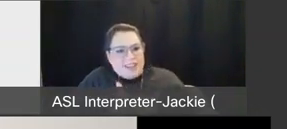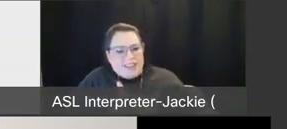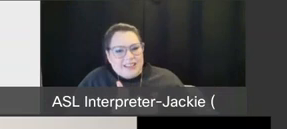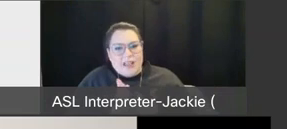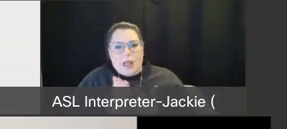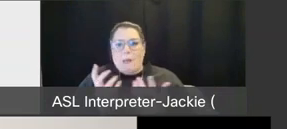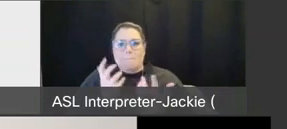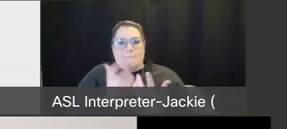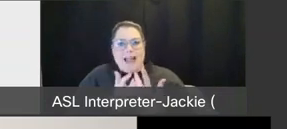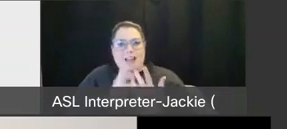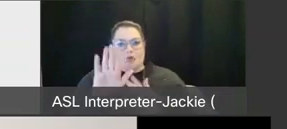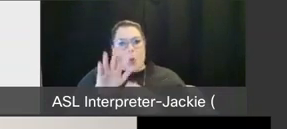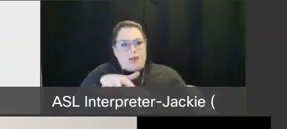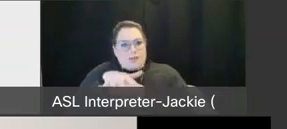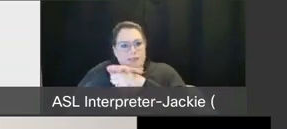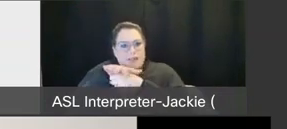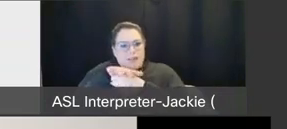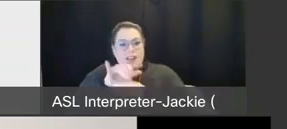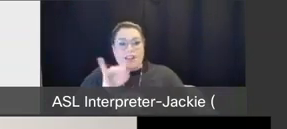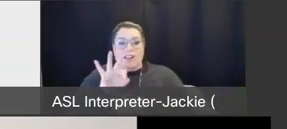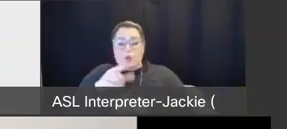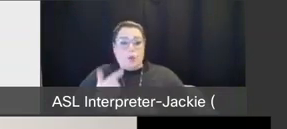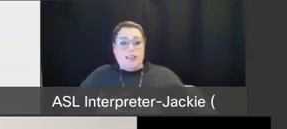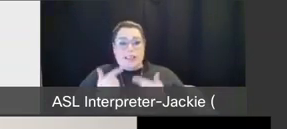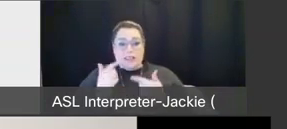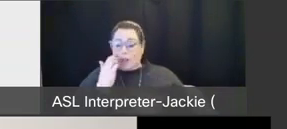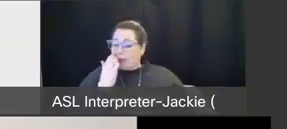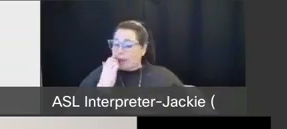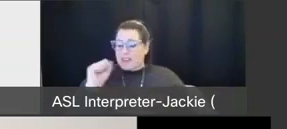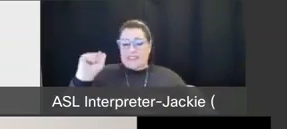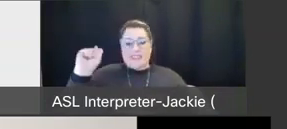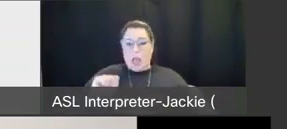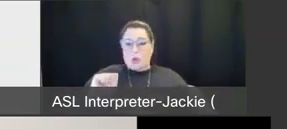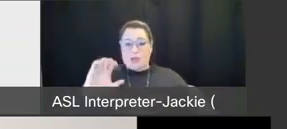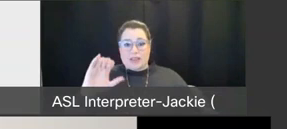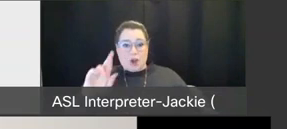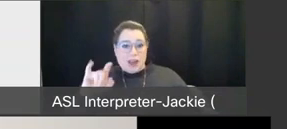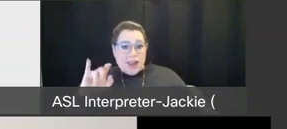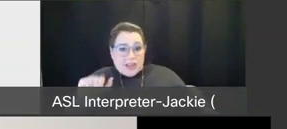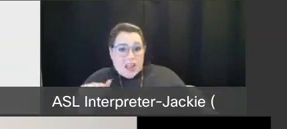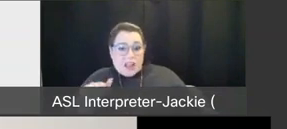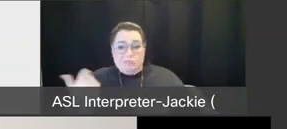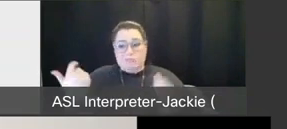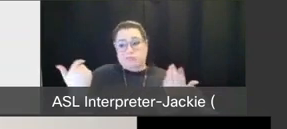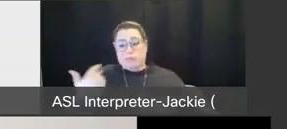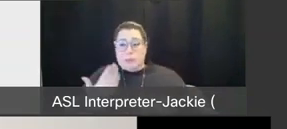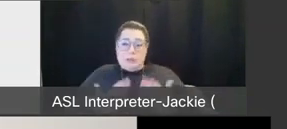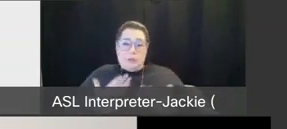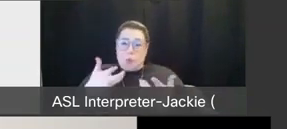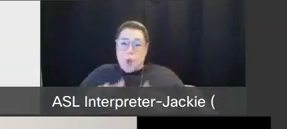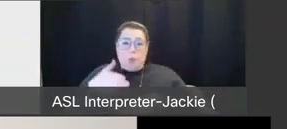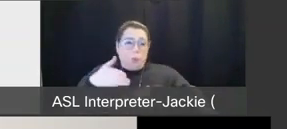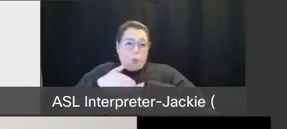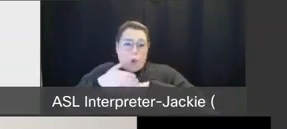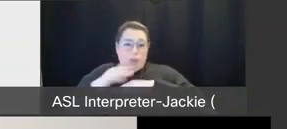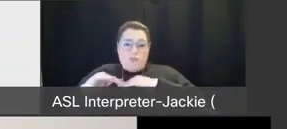floor. You're going to be installing tile. But here in our area, we're pretty much flexible as far as the kinds